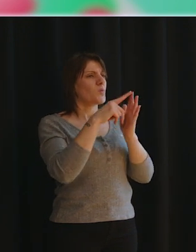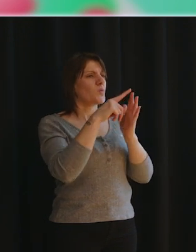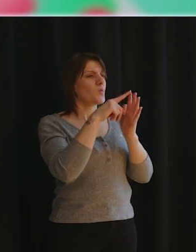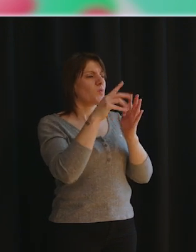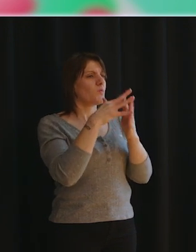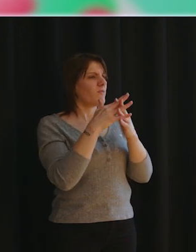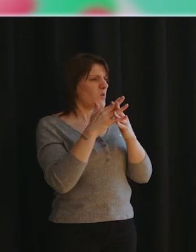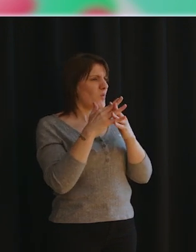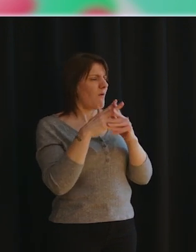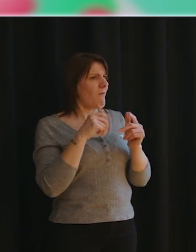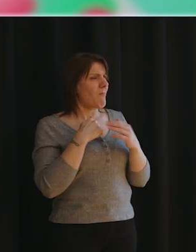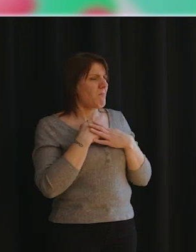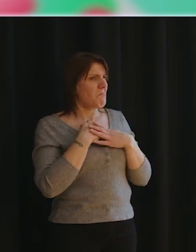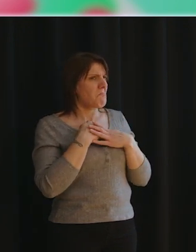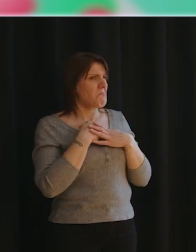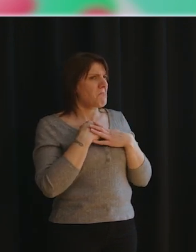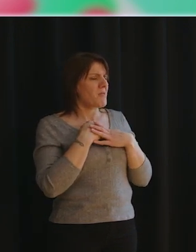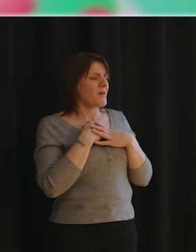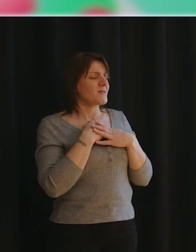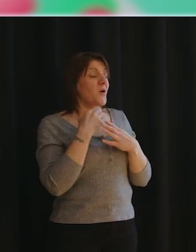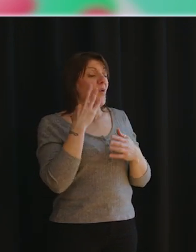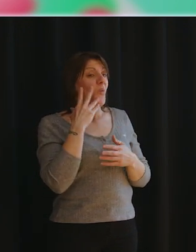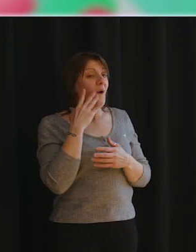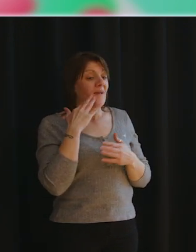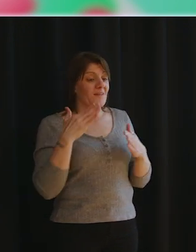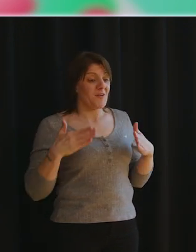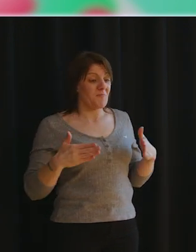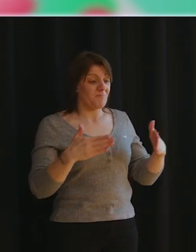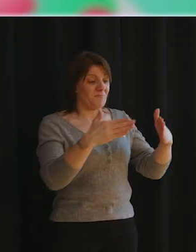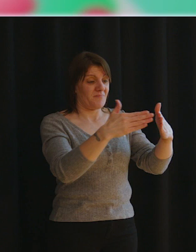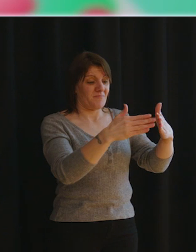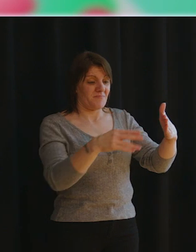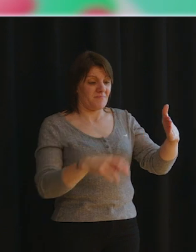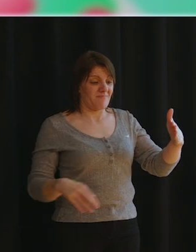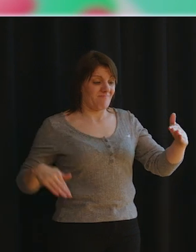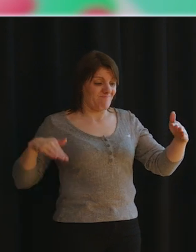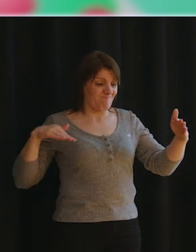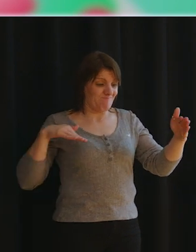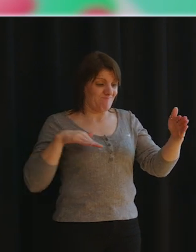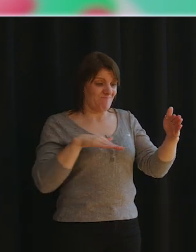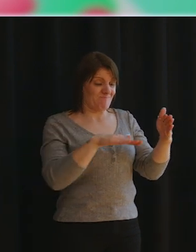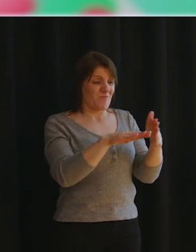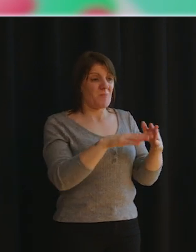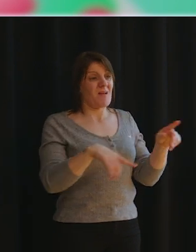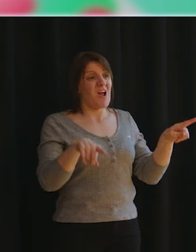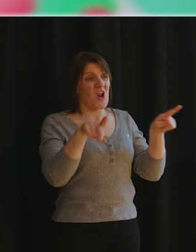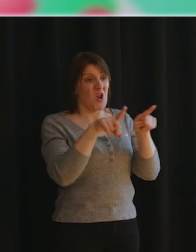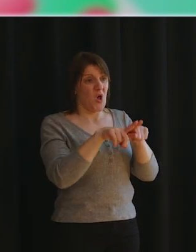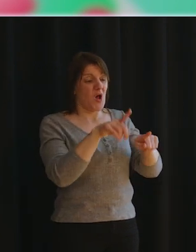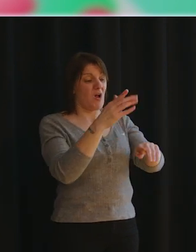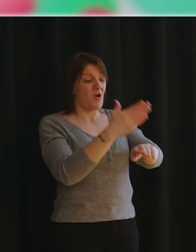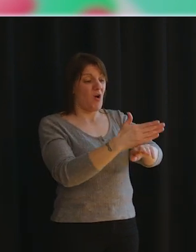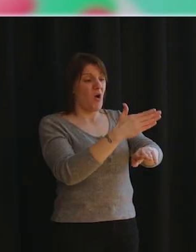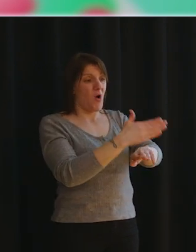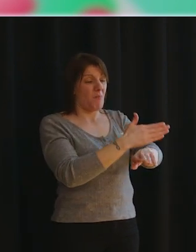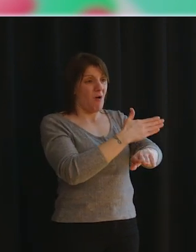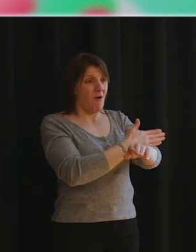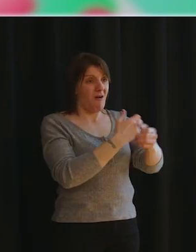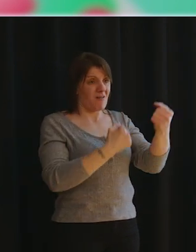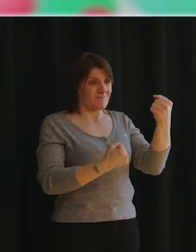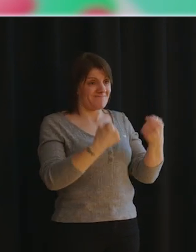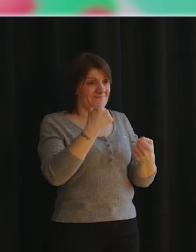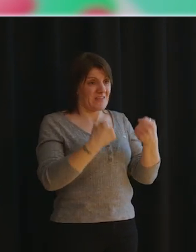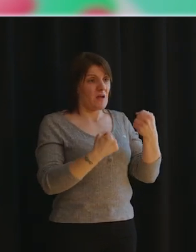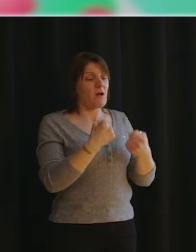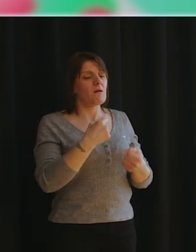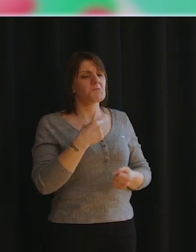Now, when going into a big ferry, we're going to be going into the equivalent of a car park. I've told him we're going into the equivalent